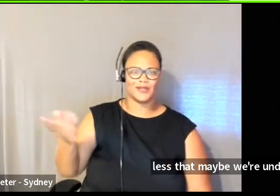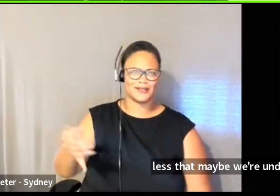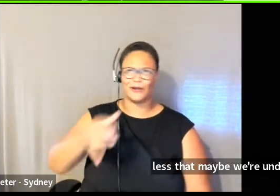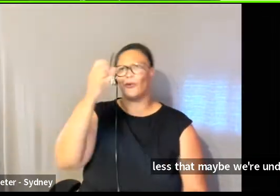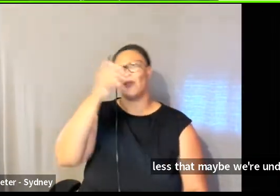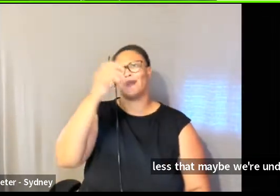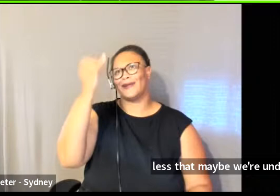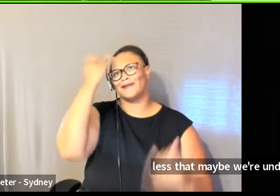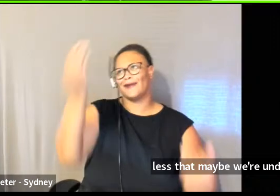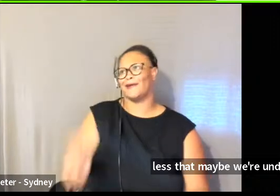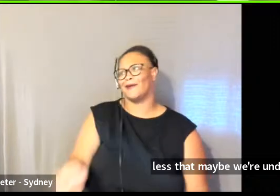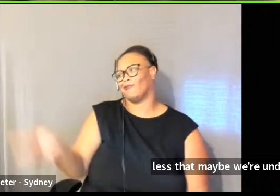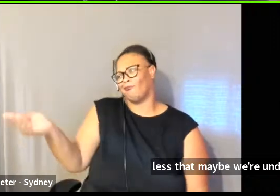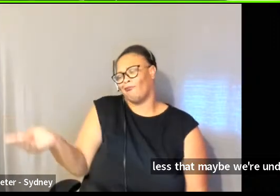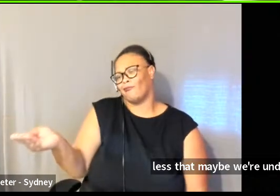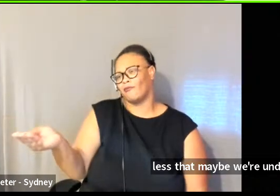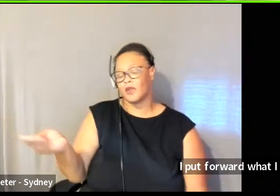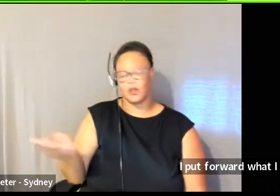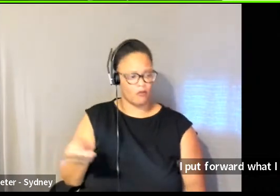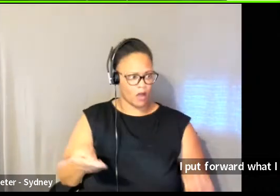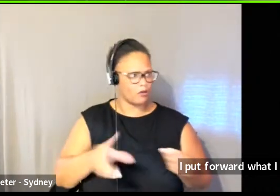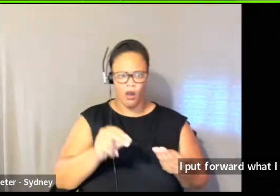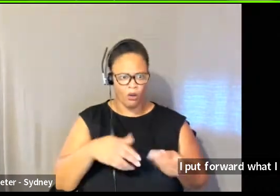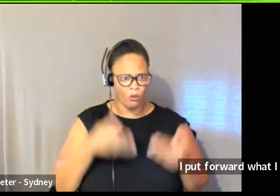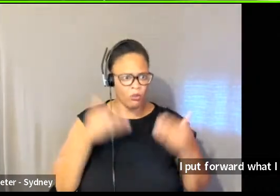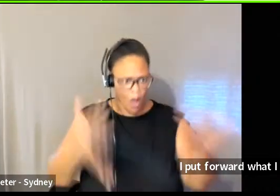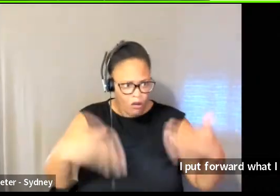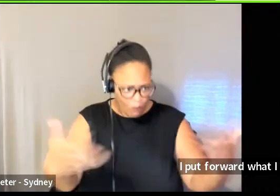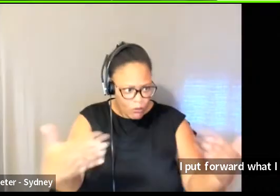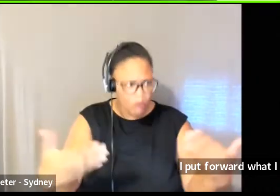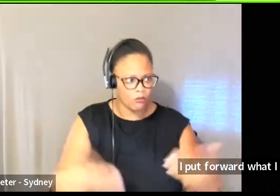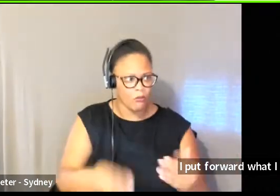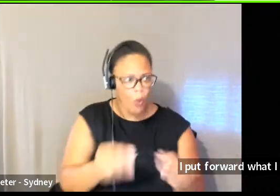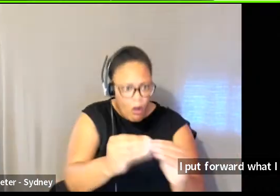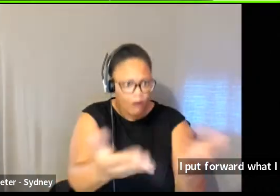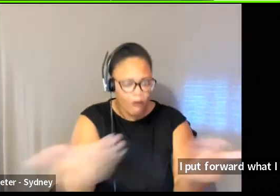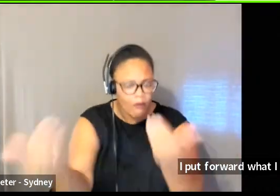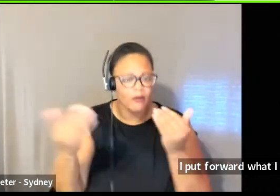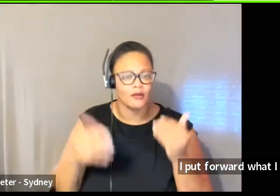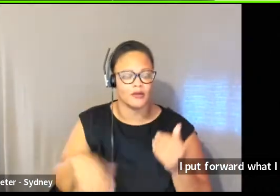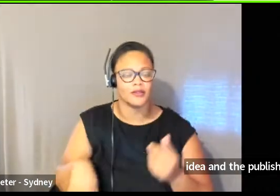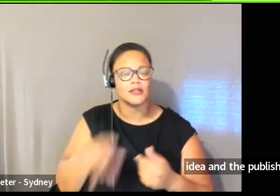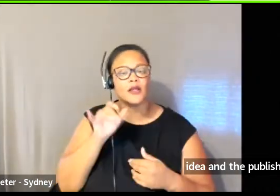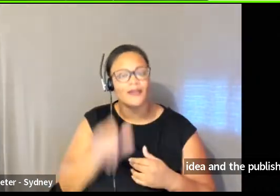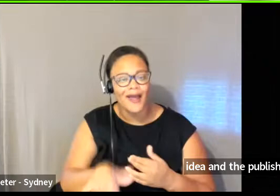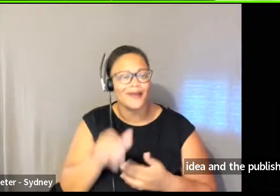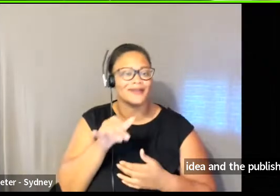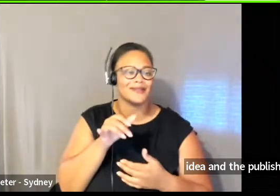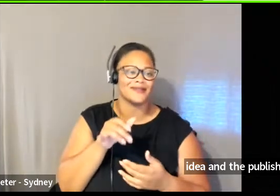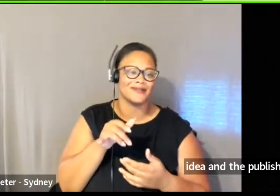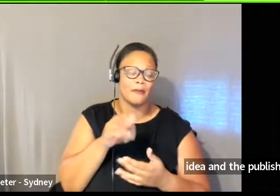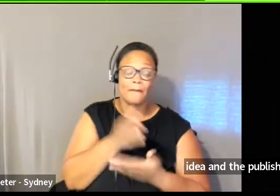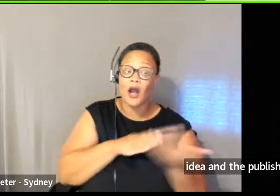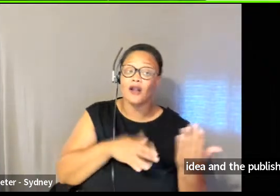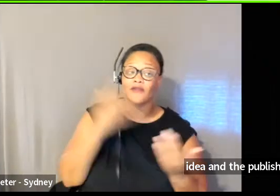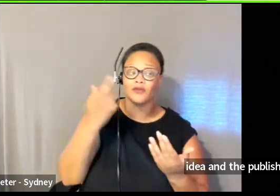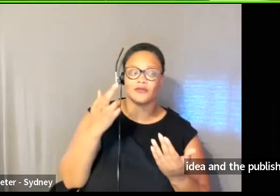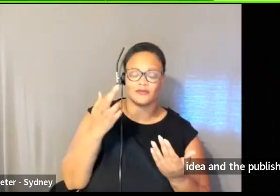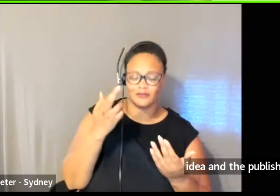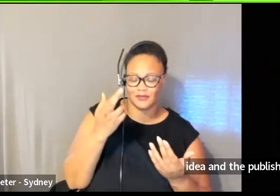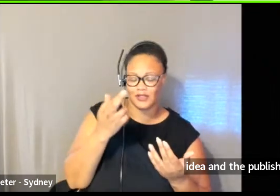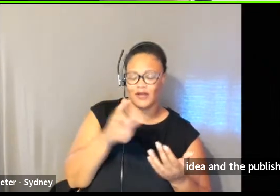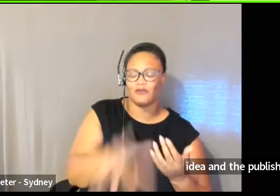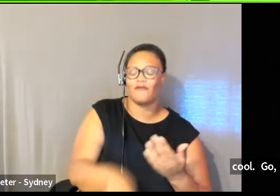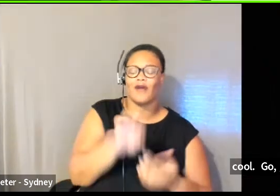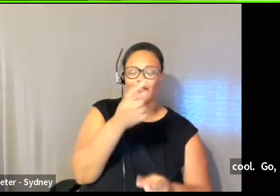And the publisher was like, no, this is cool. Go, go, go. And part of it is finding the right audience and the right people to lift up and